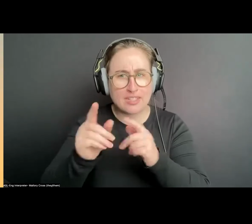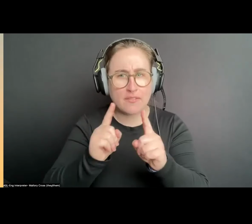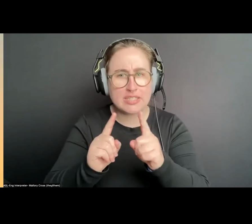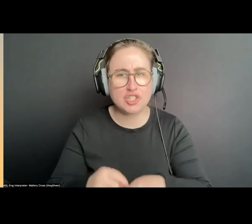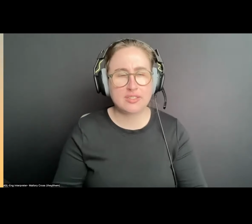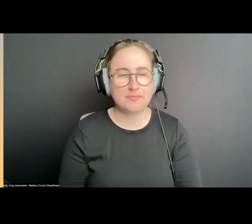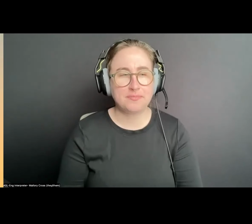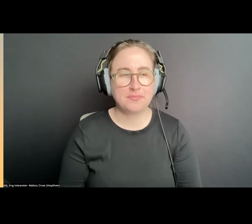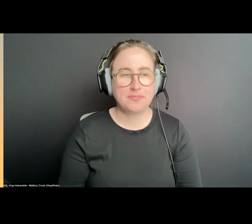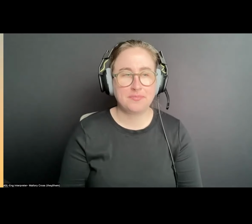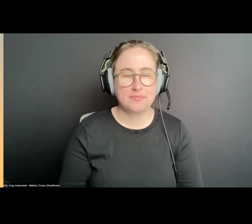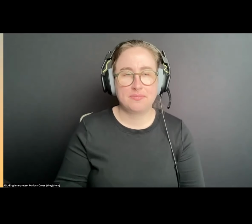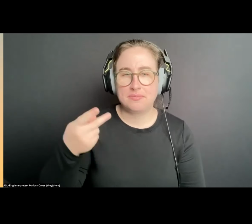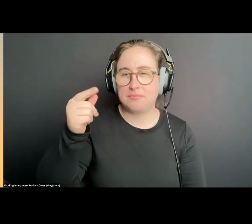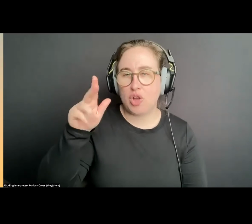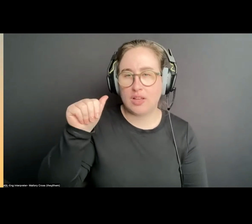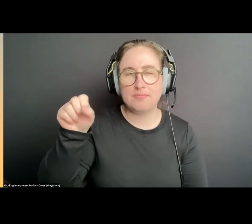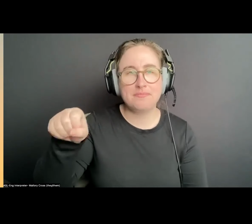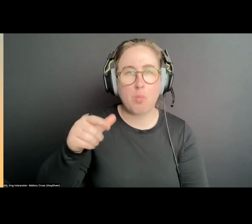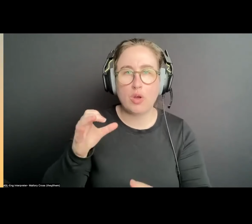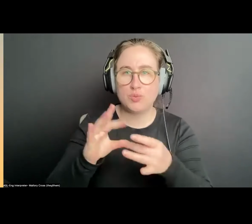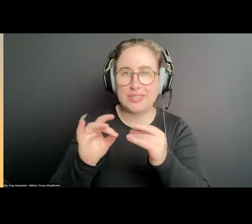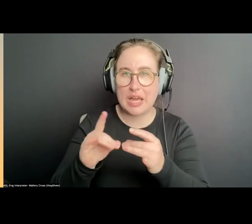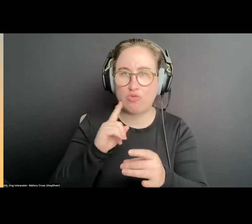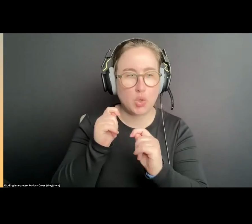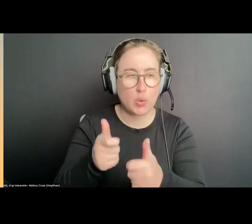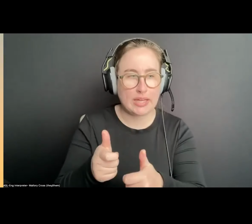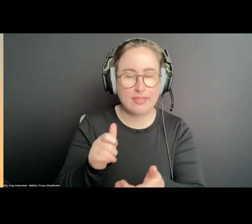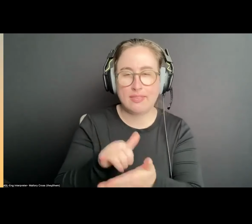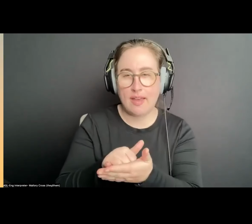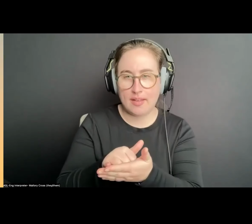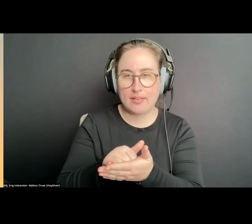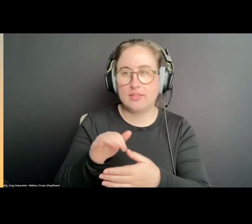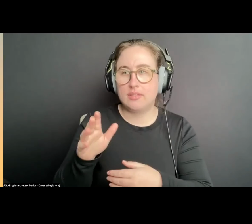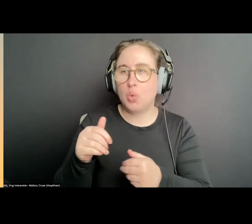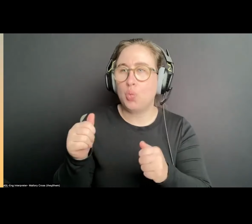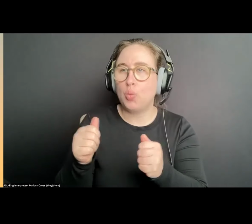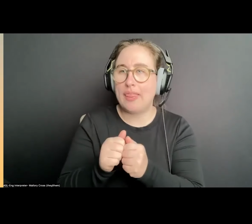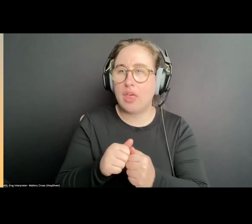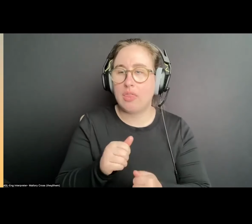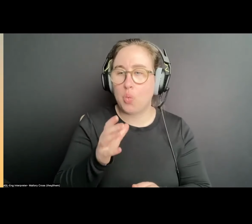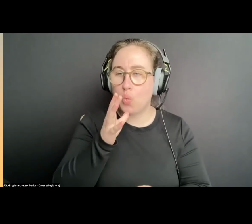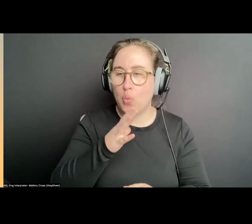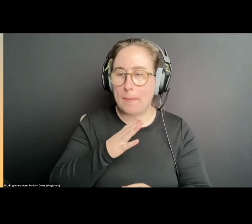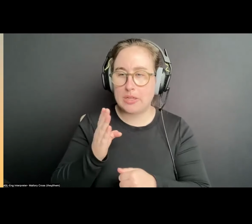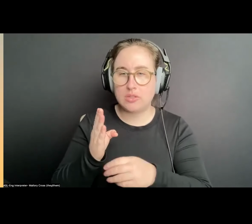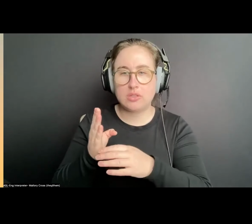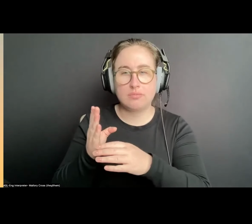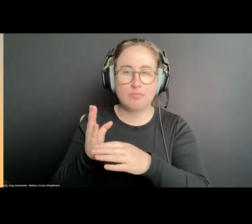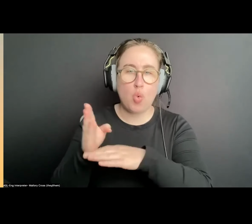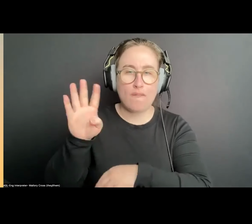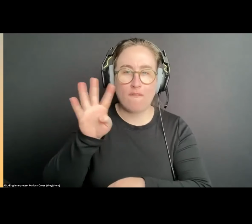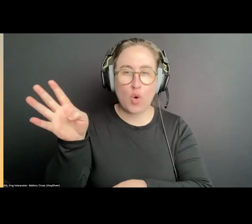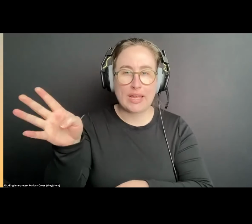Dawn. Thanks, everyone. So just wanted to say super quick, with the Women's Over 40 group, we